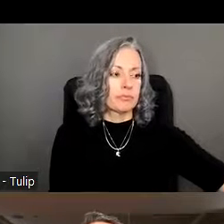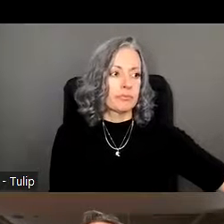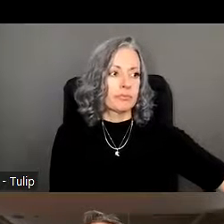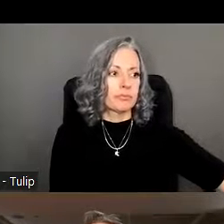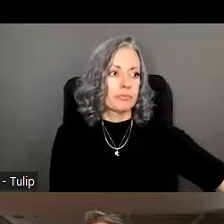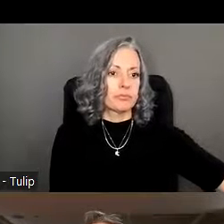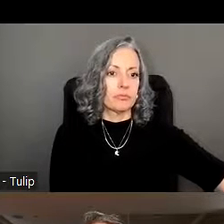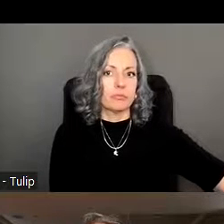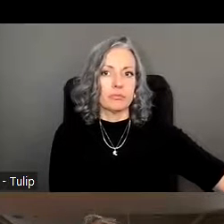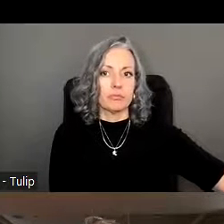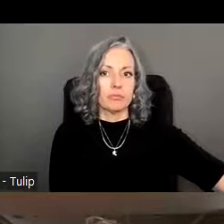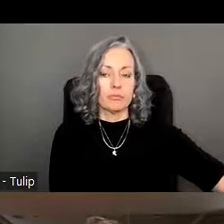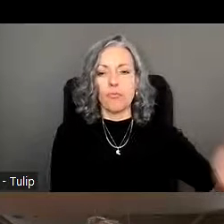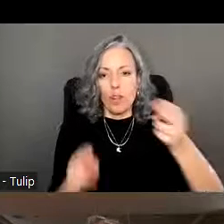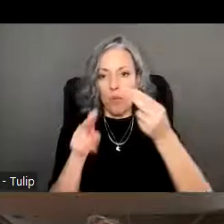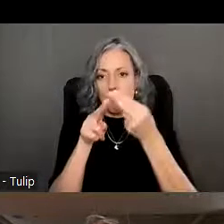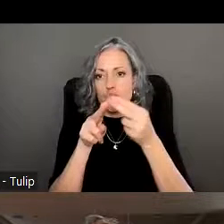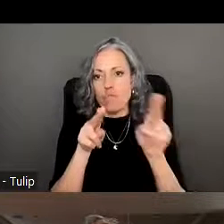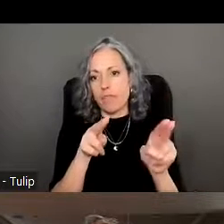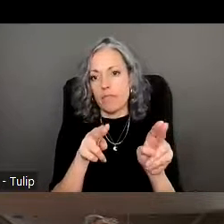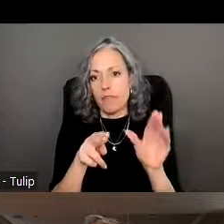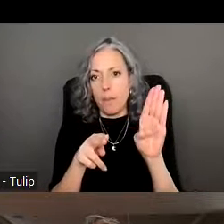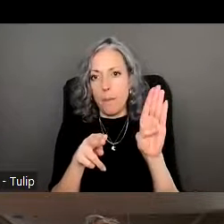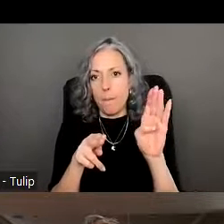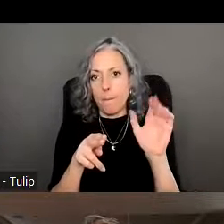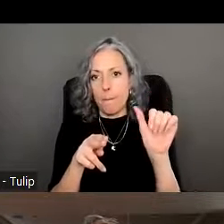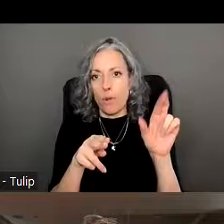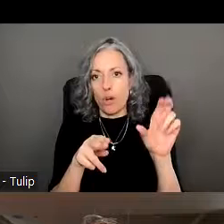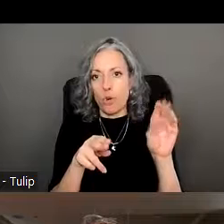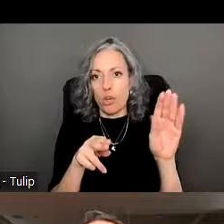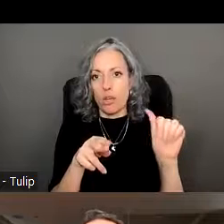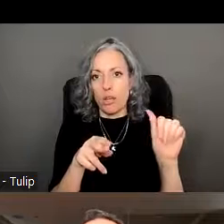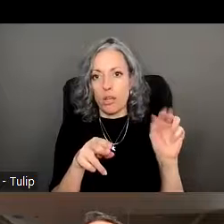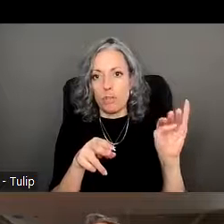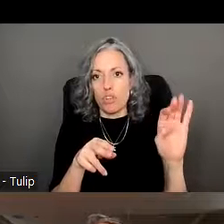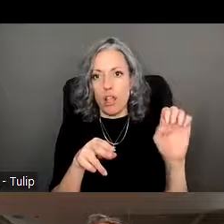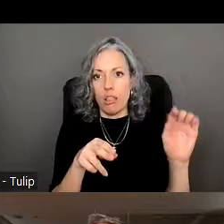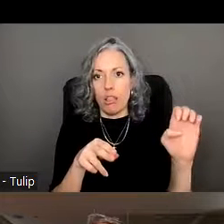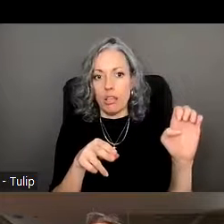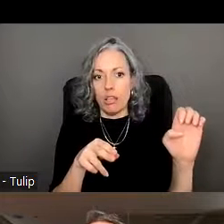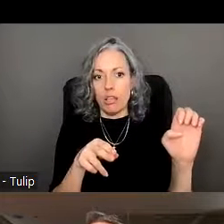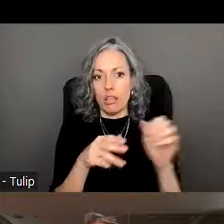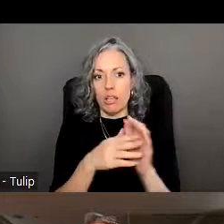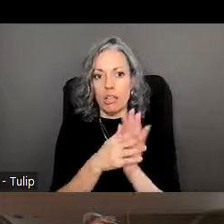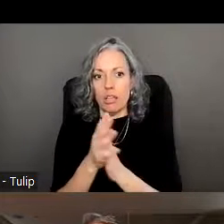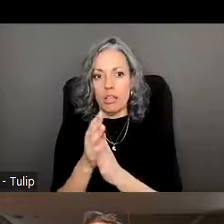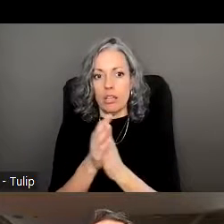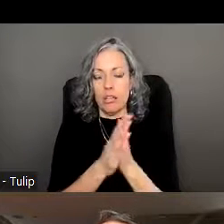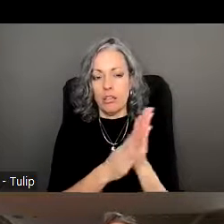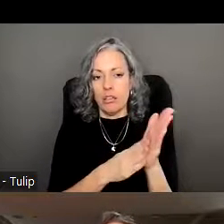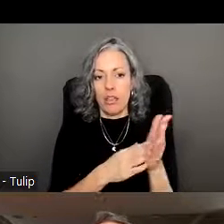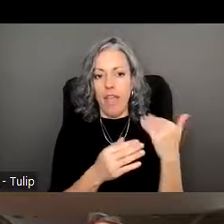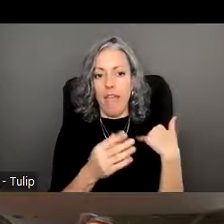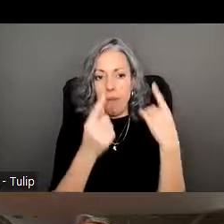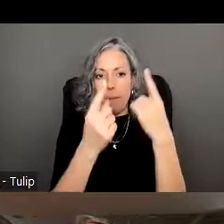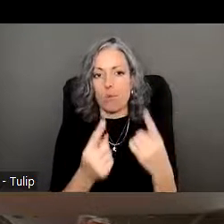So just briefly, Barbara will send Michelle a list of the bullet points so we can capture that and share with the